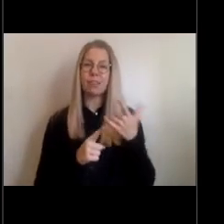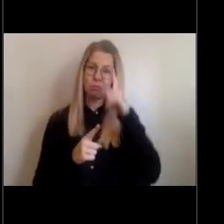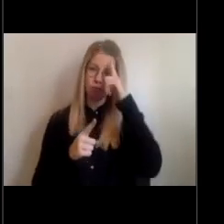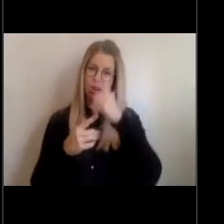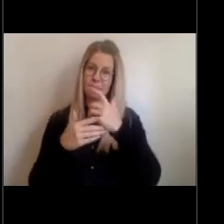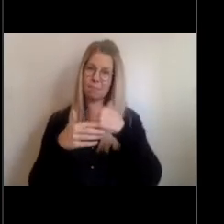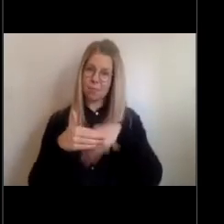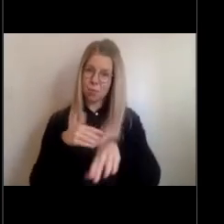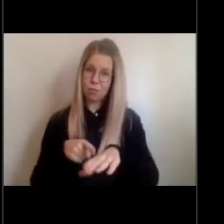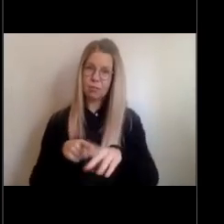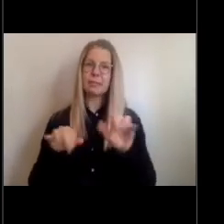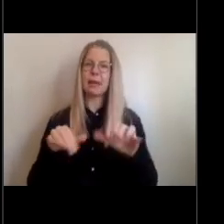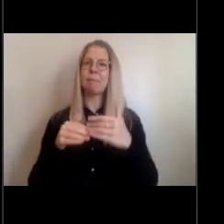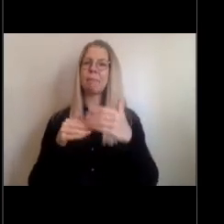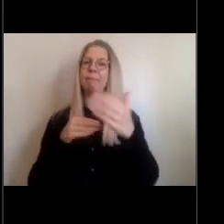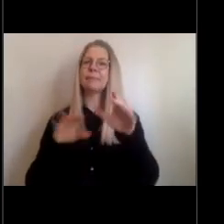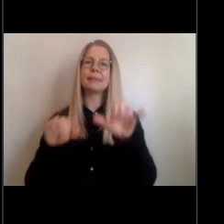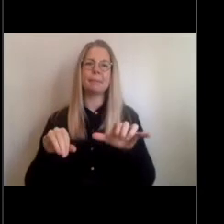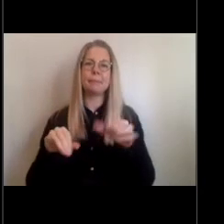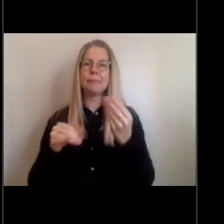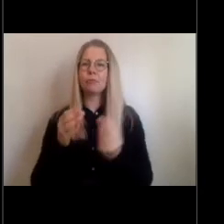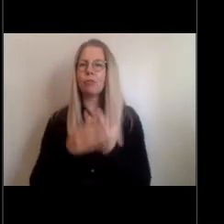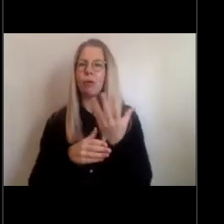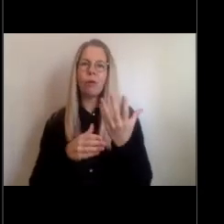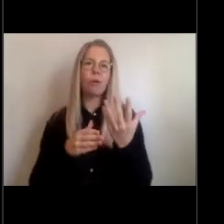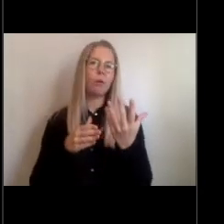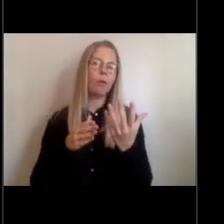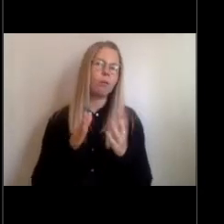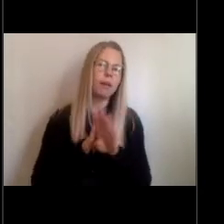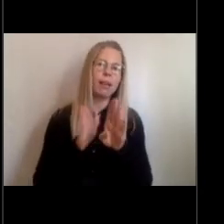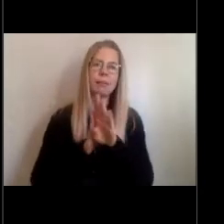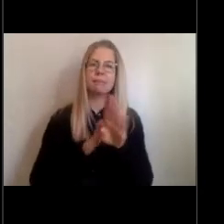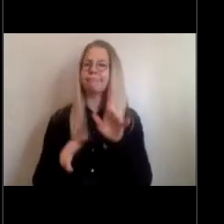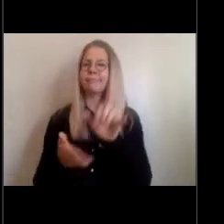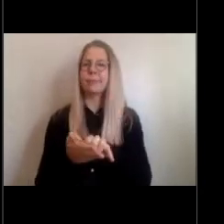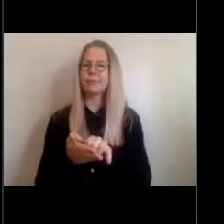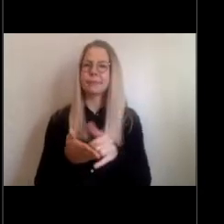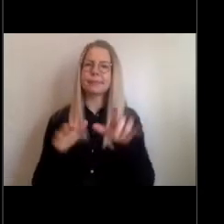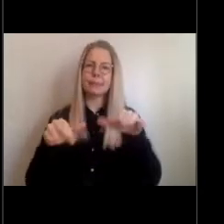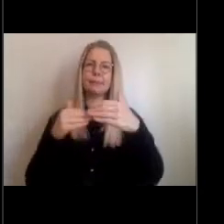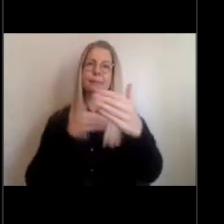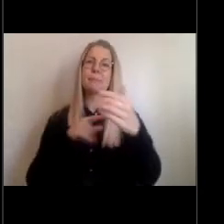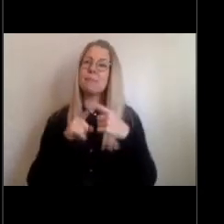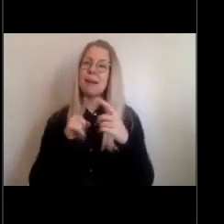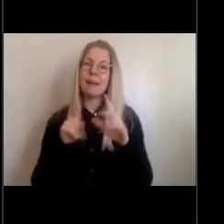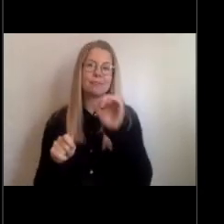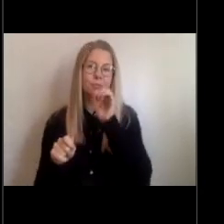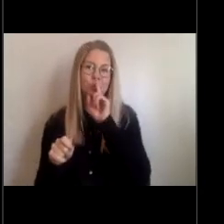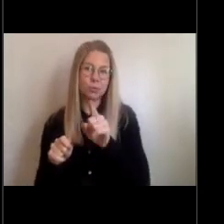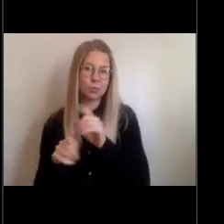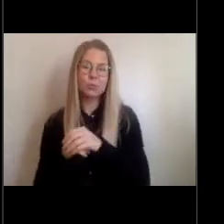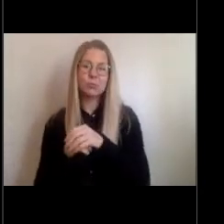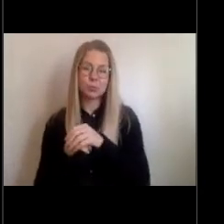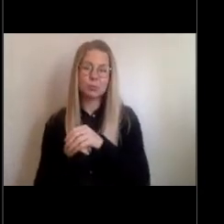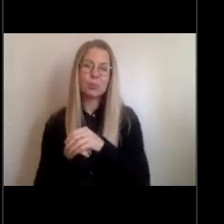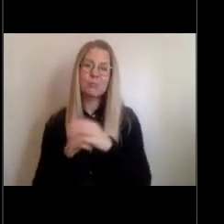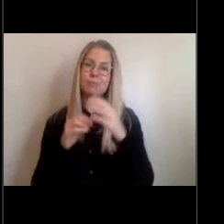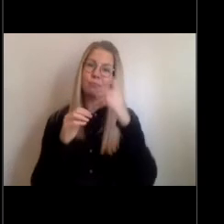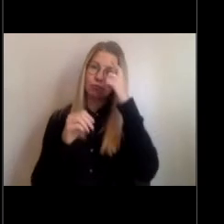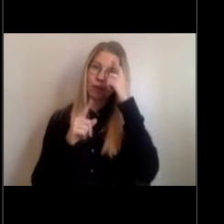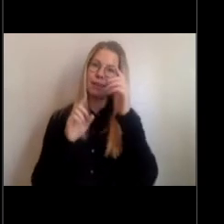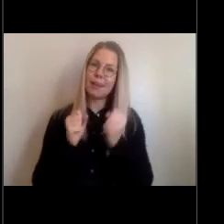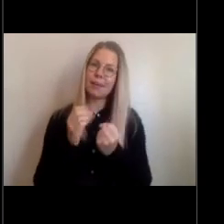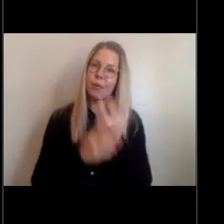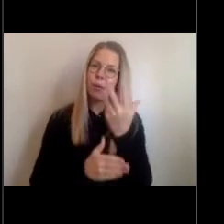actually can continue developing and growing things. And exercise is like fertilizer for the brain with regard to this. Now, there